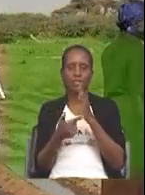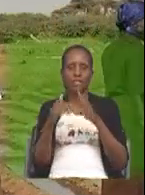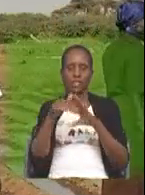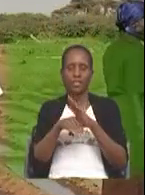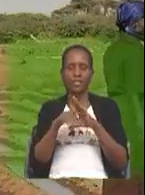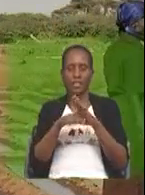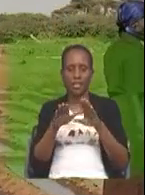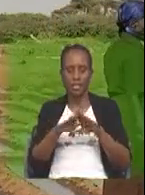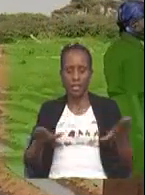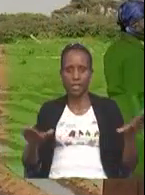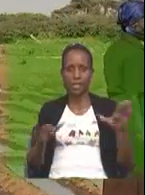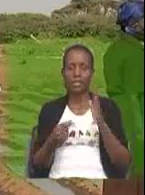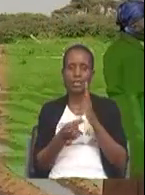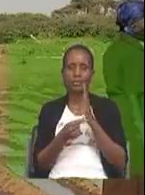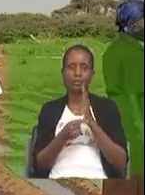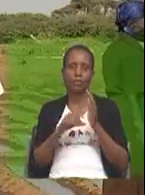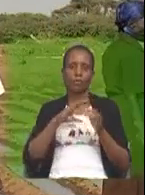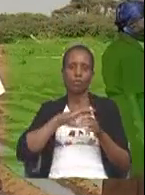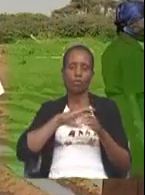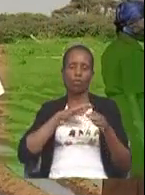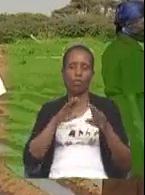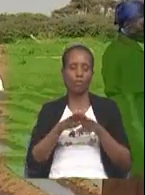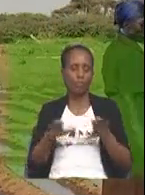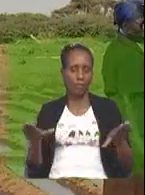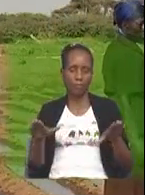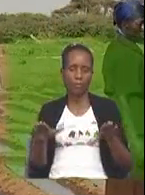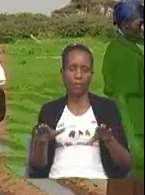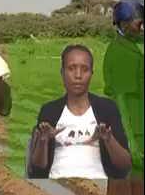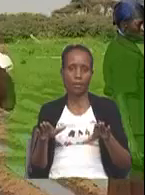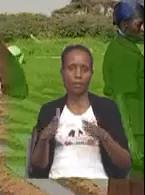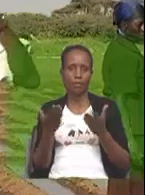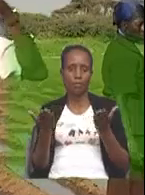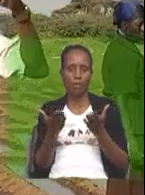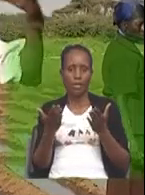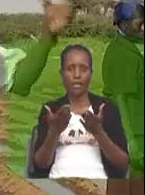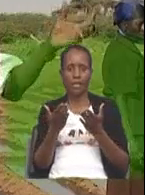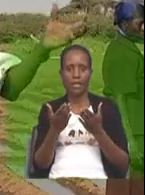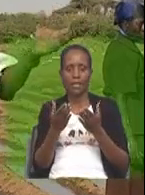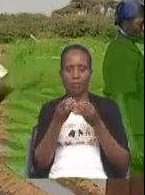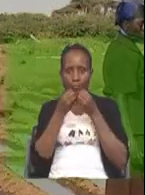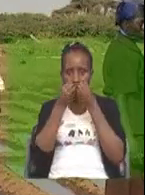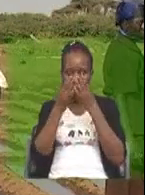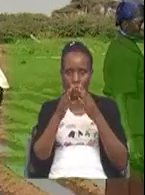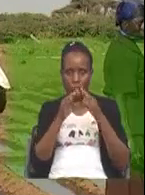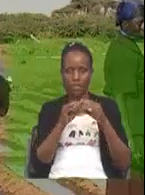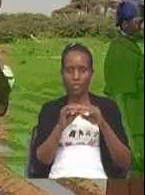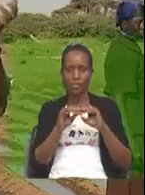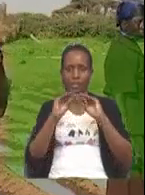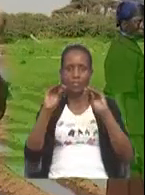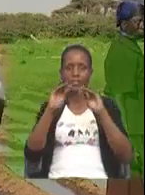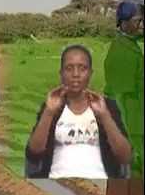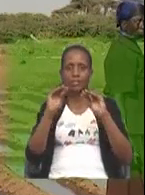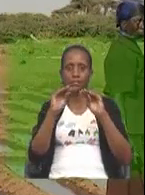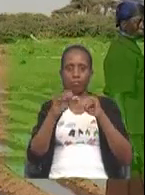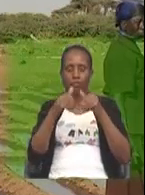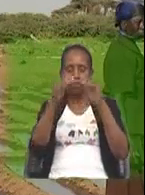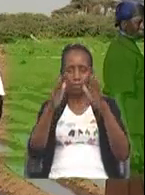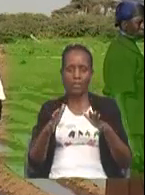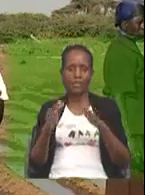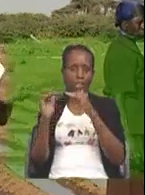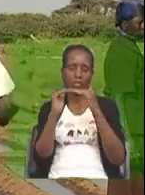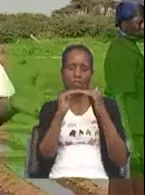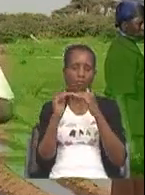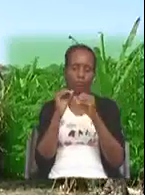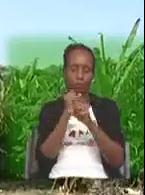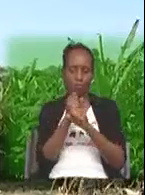a shamba so-called on-farm. The on-farm is where that knowledge is transferred to the farmer's level to